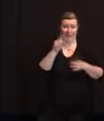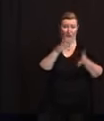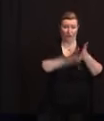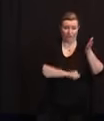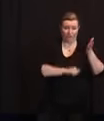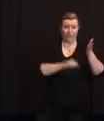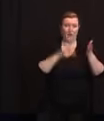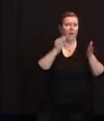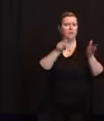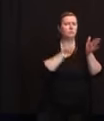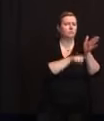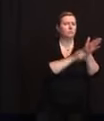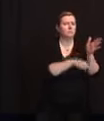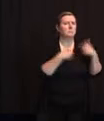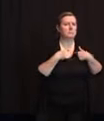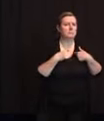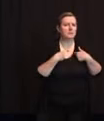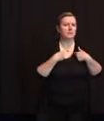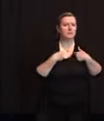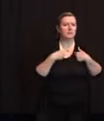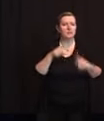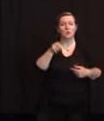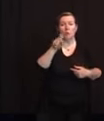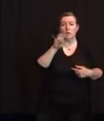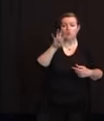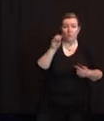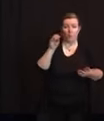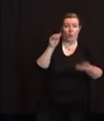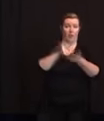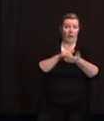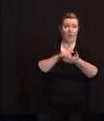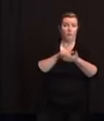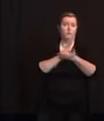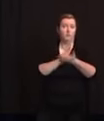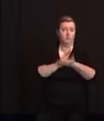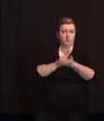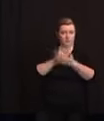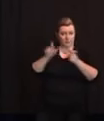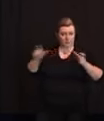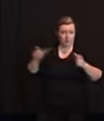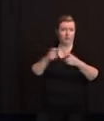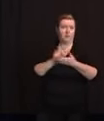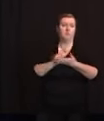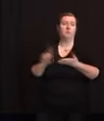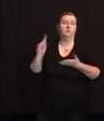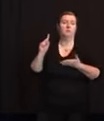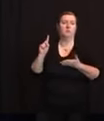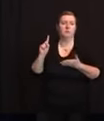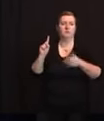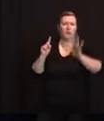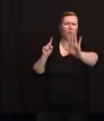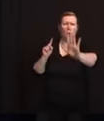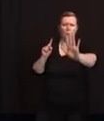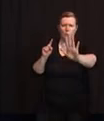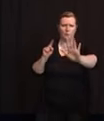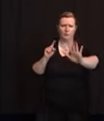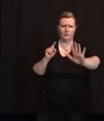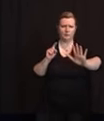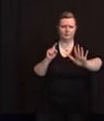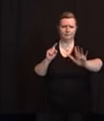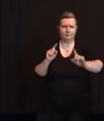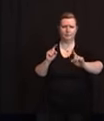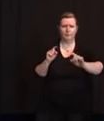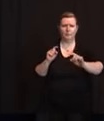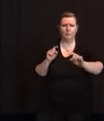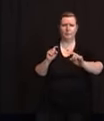The 140,000 from last week, and it's hard to get into the semantics here, but none of those have shown up in the numbers yet because